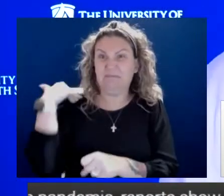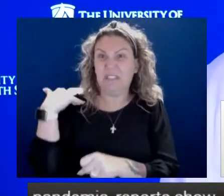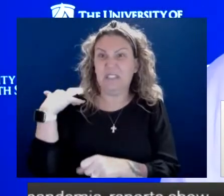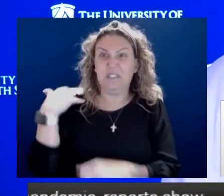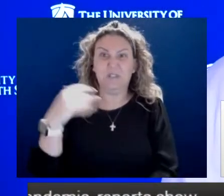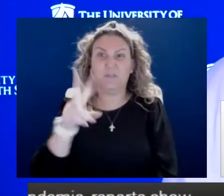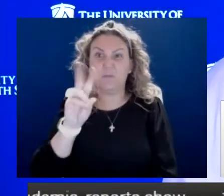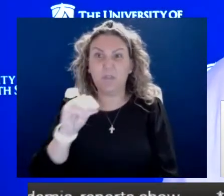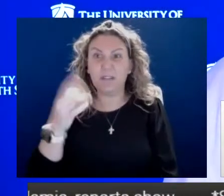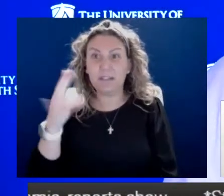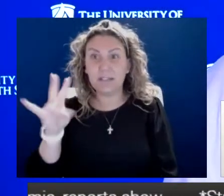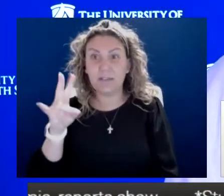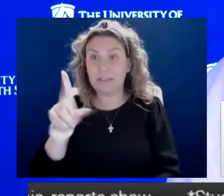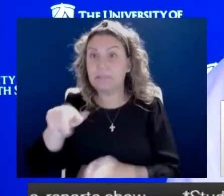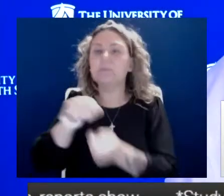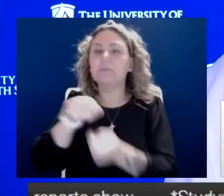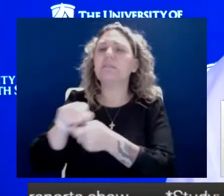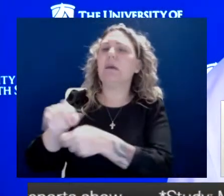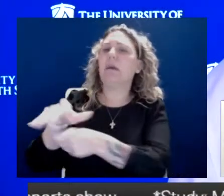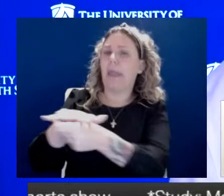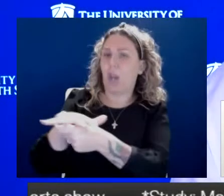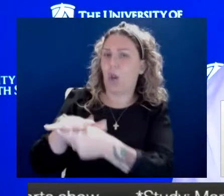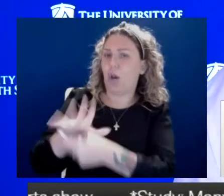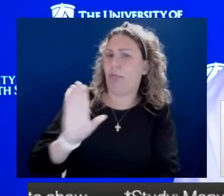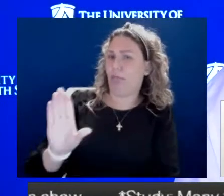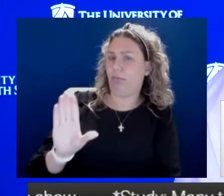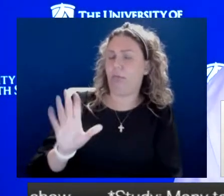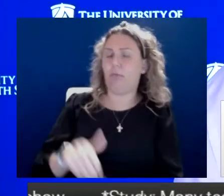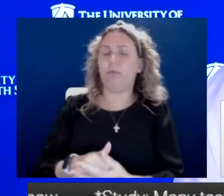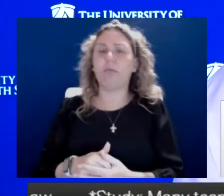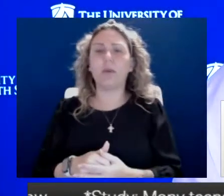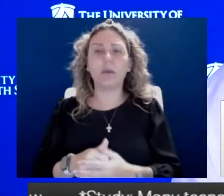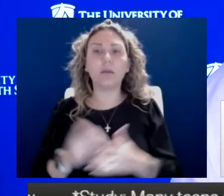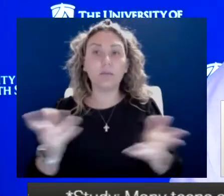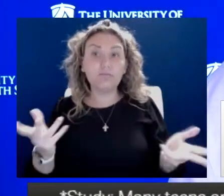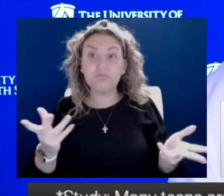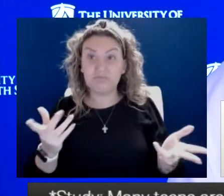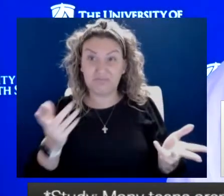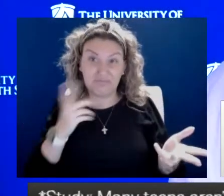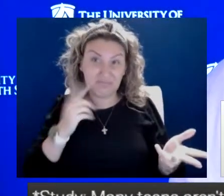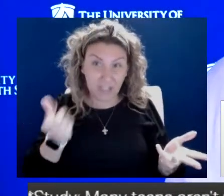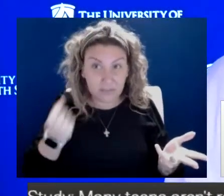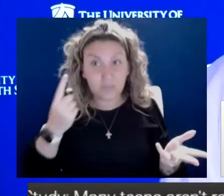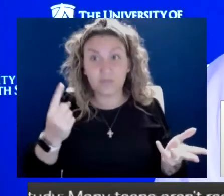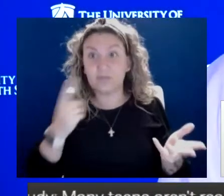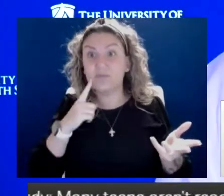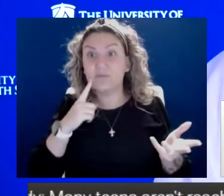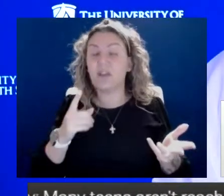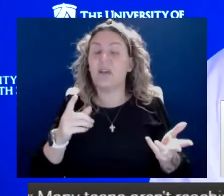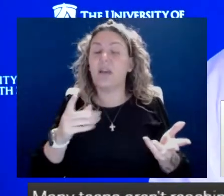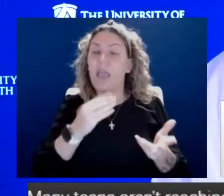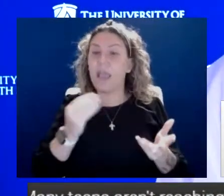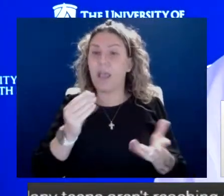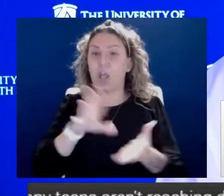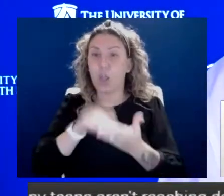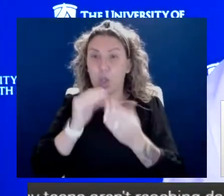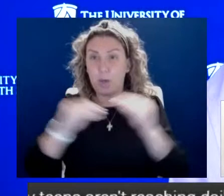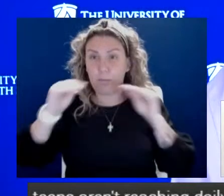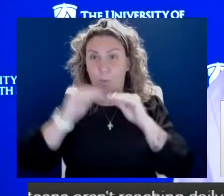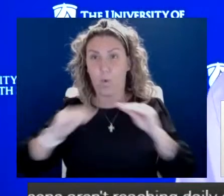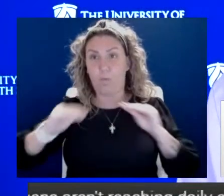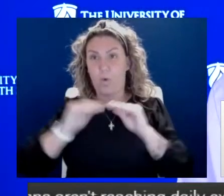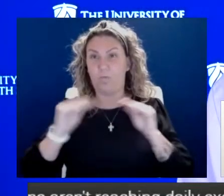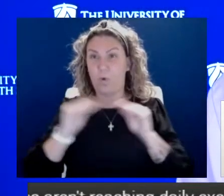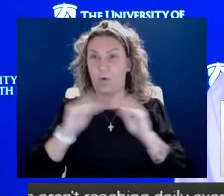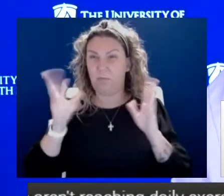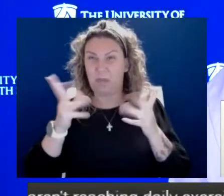in certain areas. So I think this is not unheard of, especially as we're learning more and more about how this may be presenting a little bit differently in